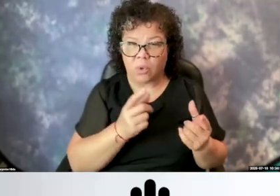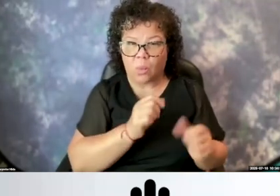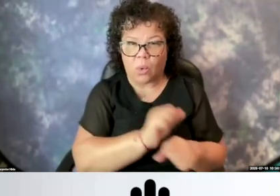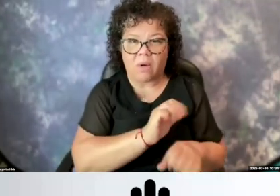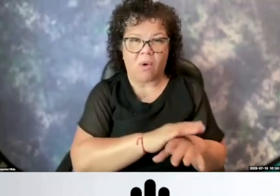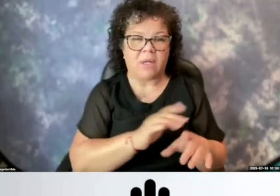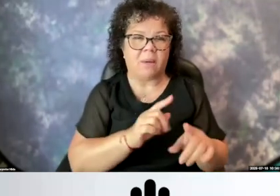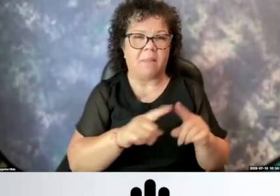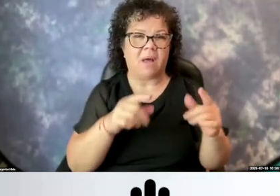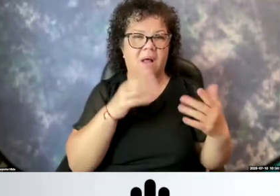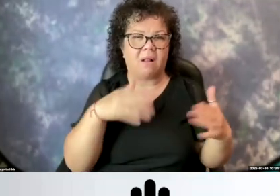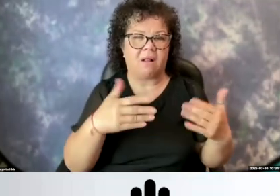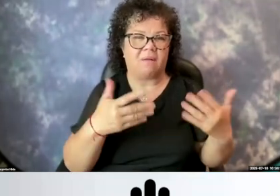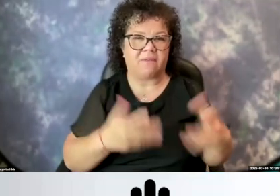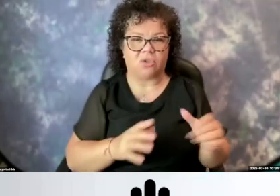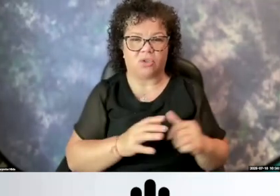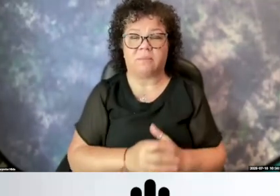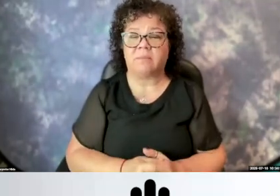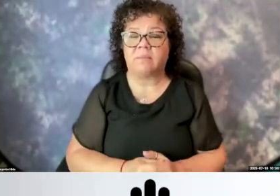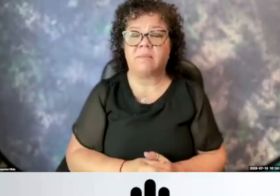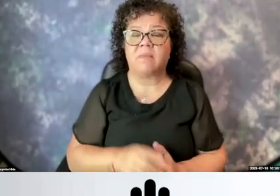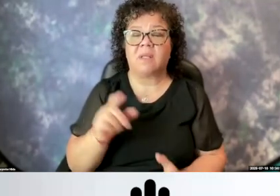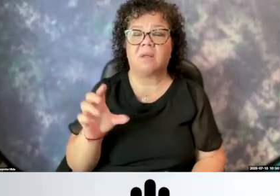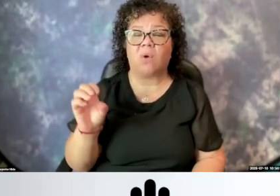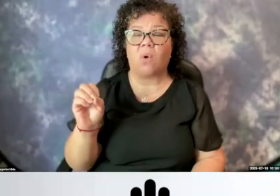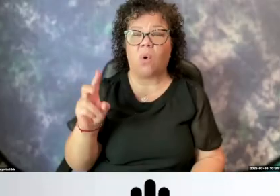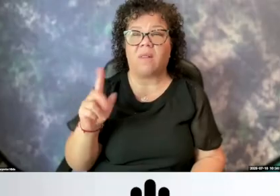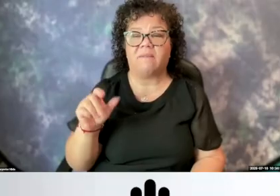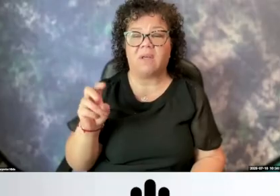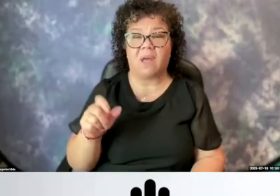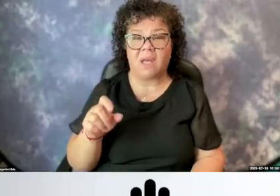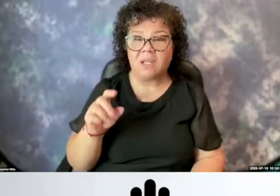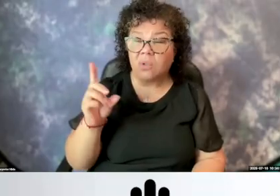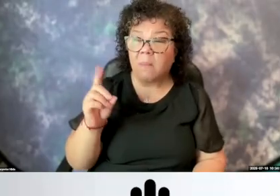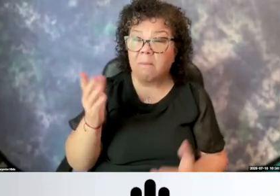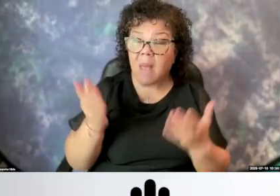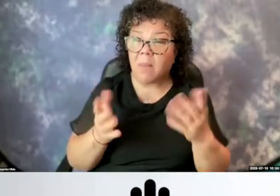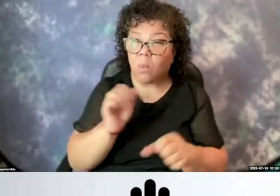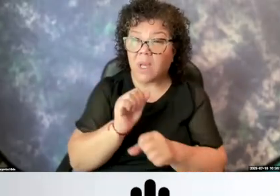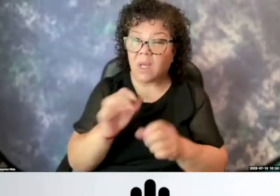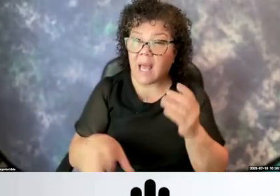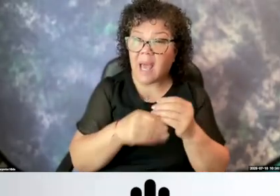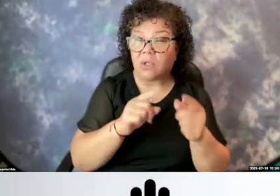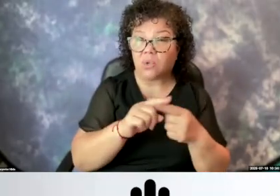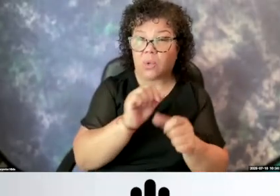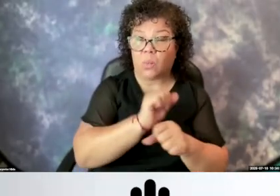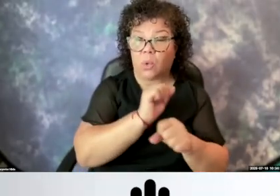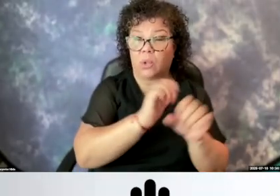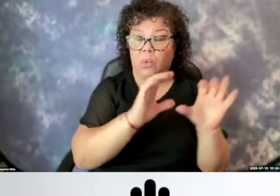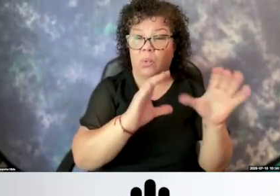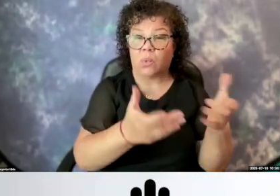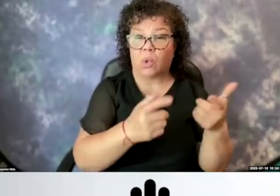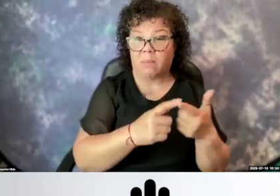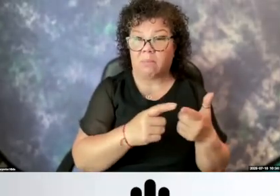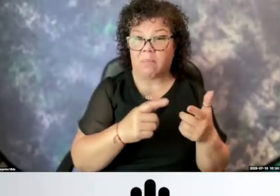question. Yeah, and I was just going to add, Tiffany, maybe we could add that to our next work group. Just maybe not, maybe like focused